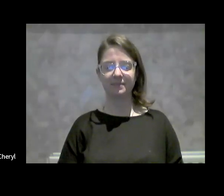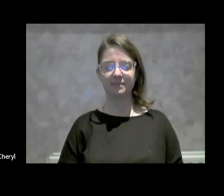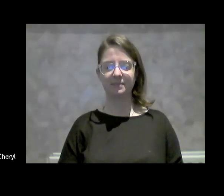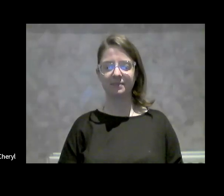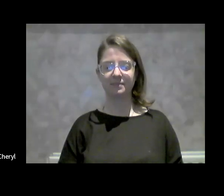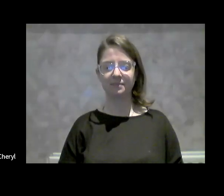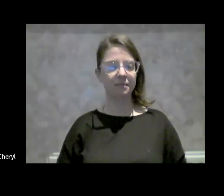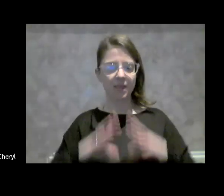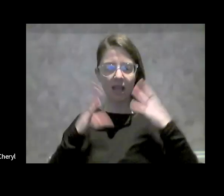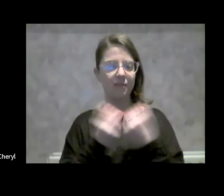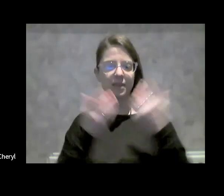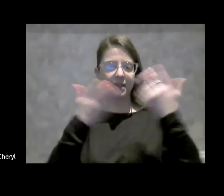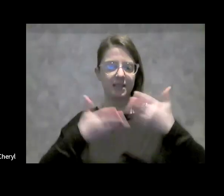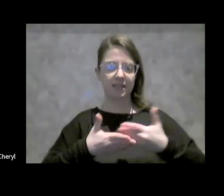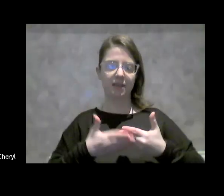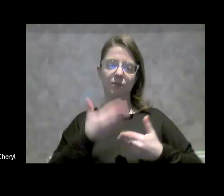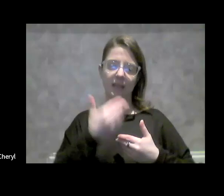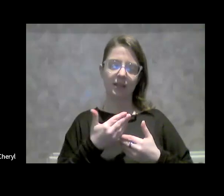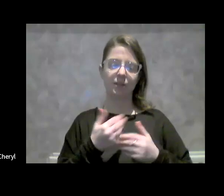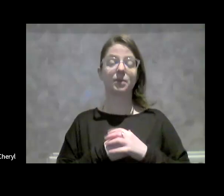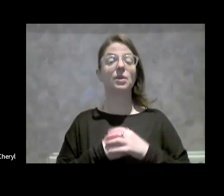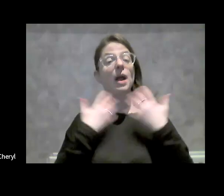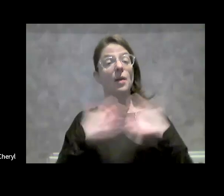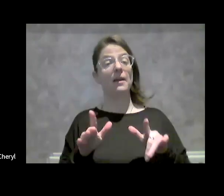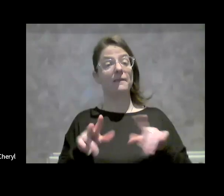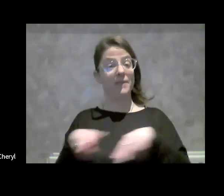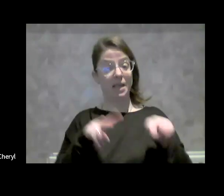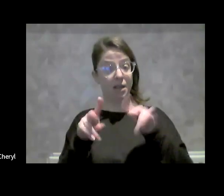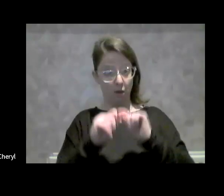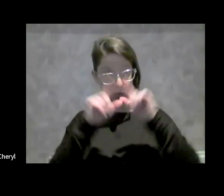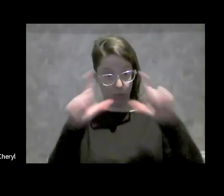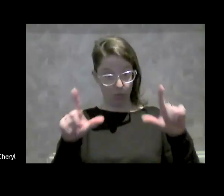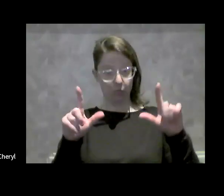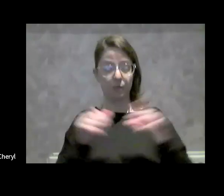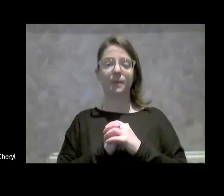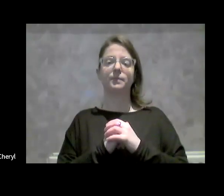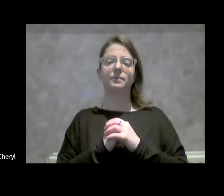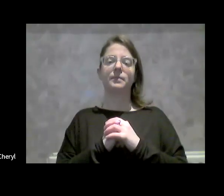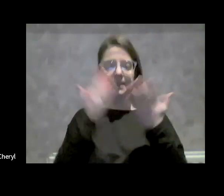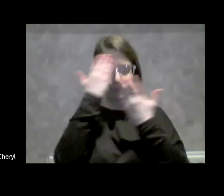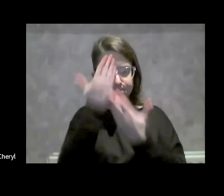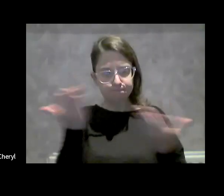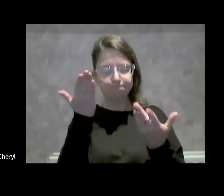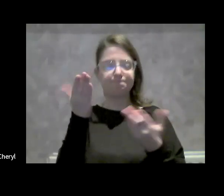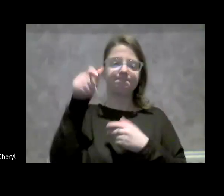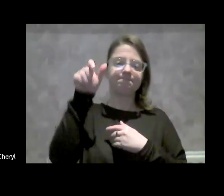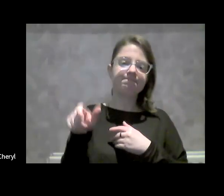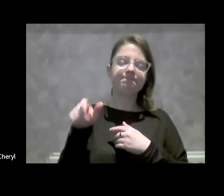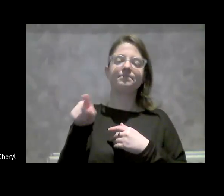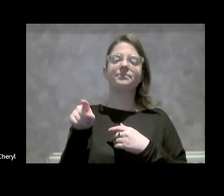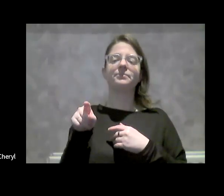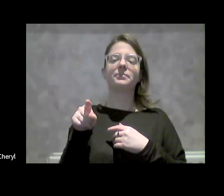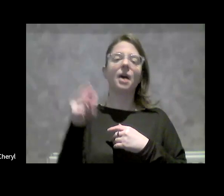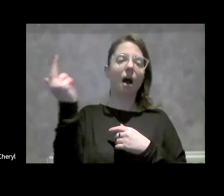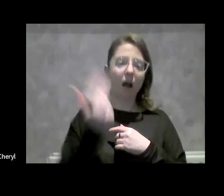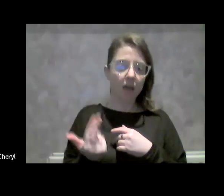everything that everyone said. But yeah, so I will leave you with this. This is a homage to